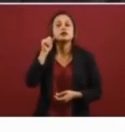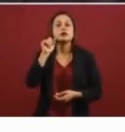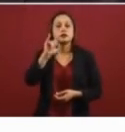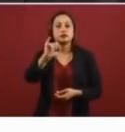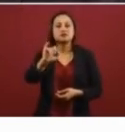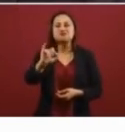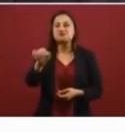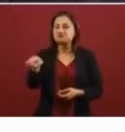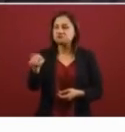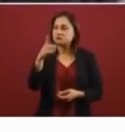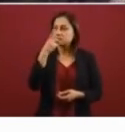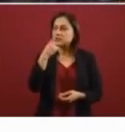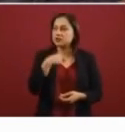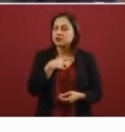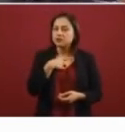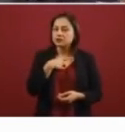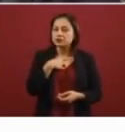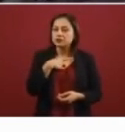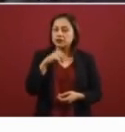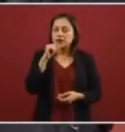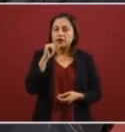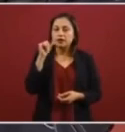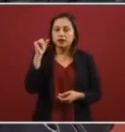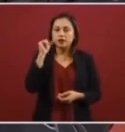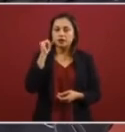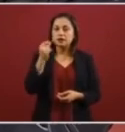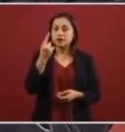los familiares de las